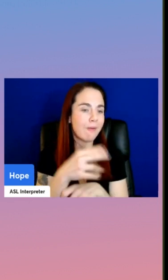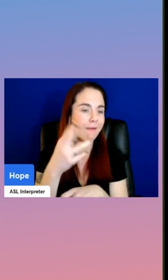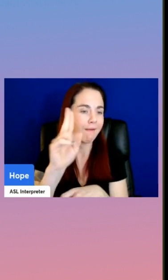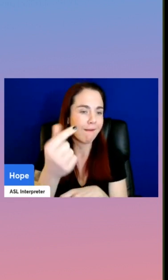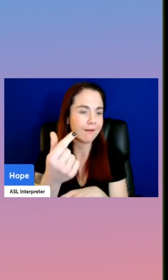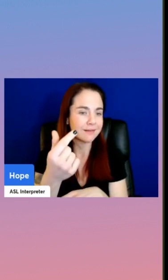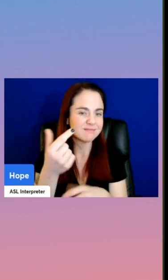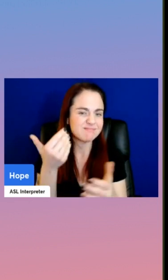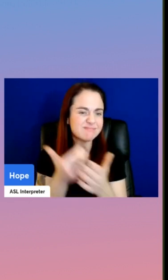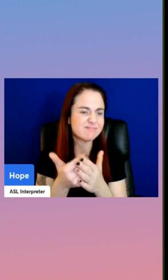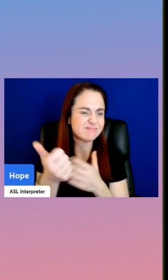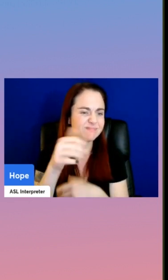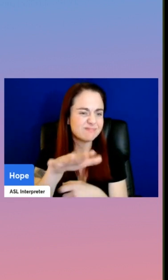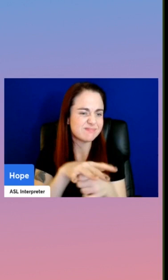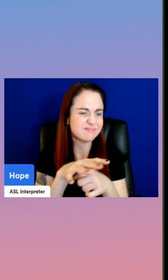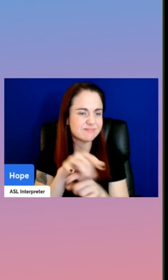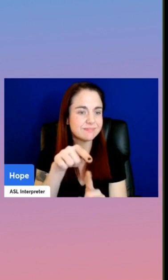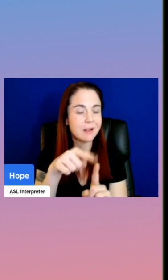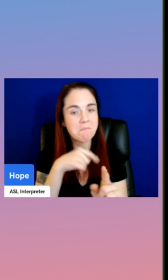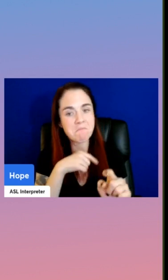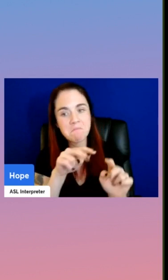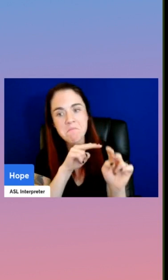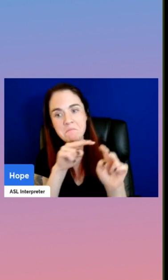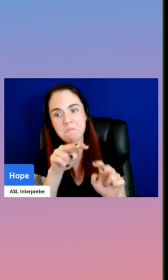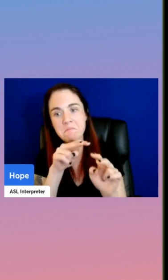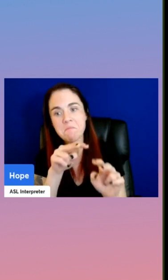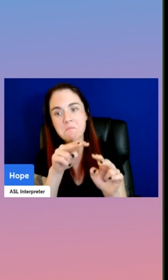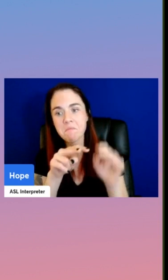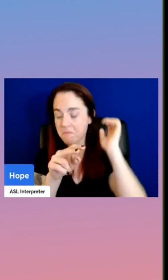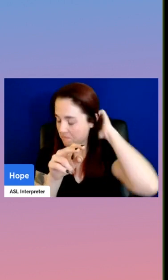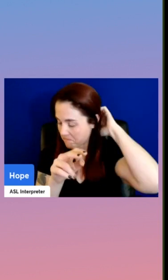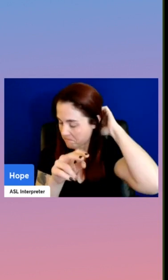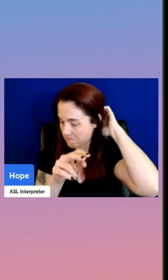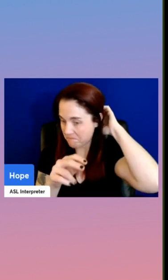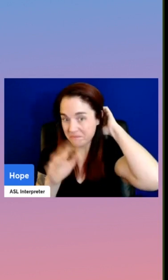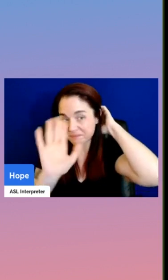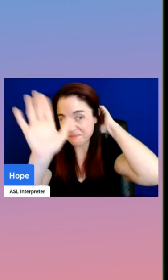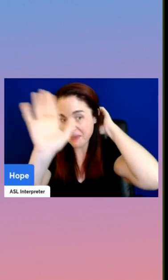nearby. And looking forward to hearing from you, and au revoir, bye.